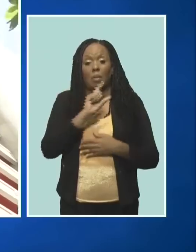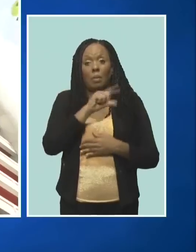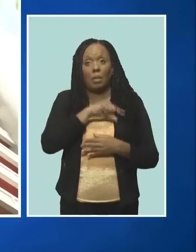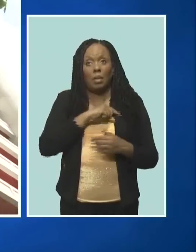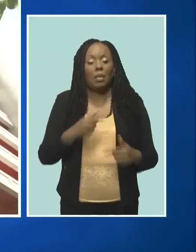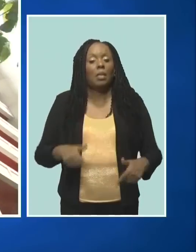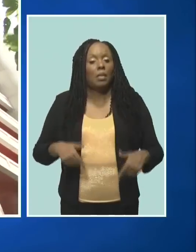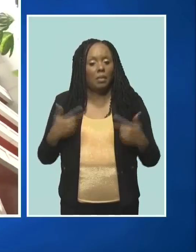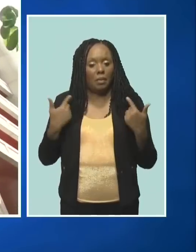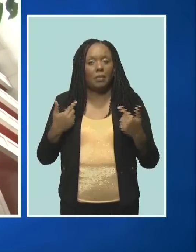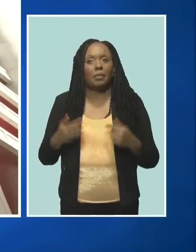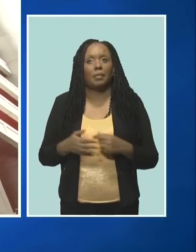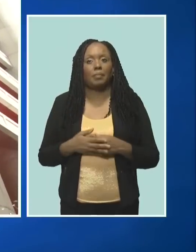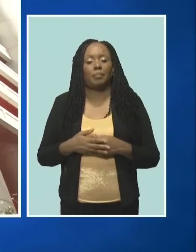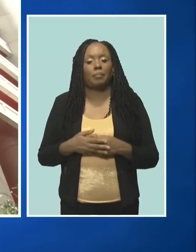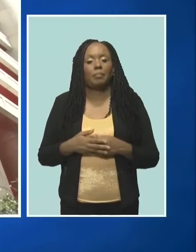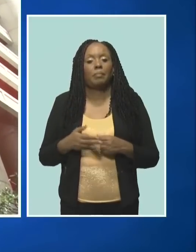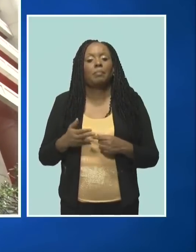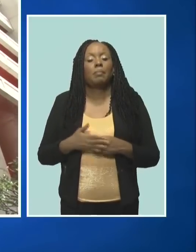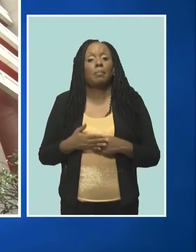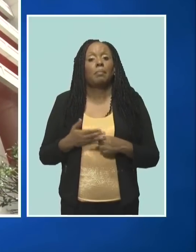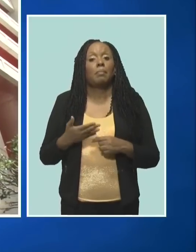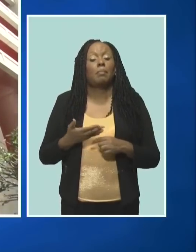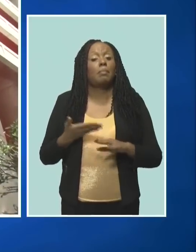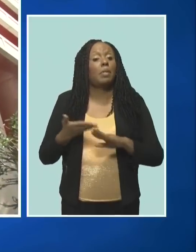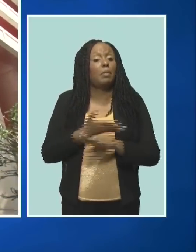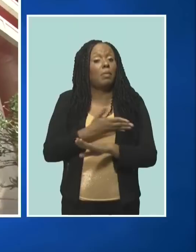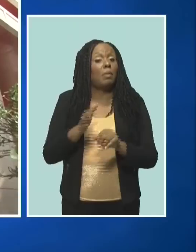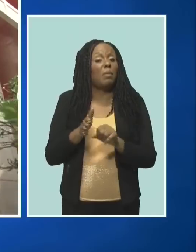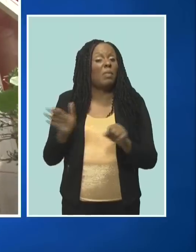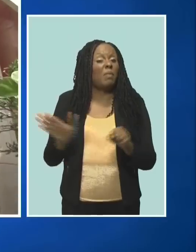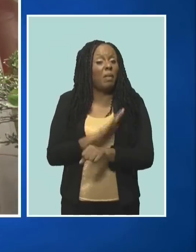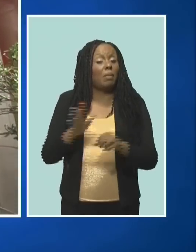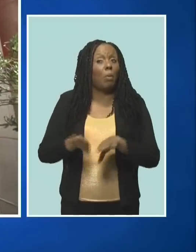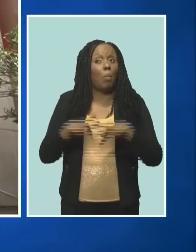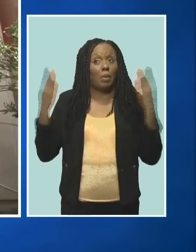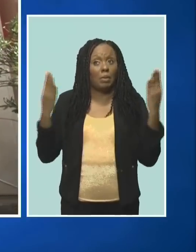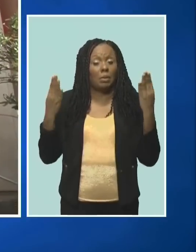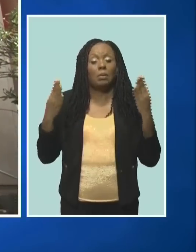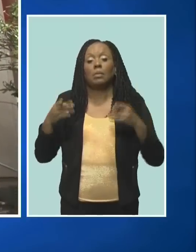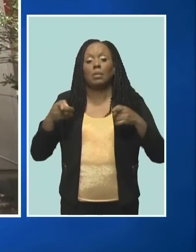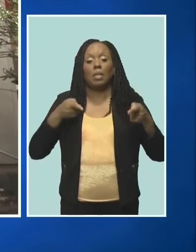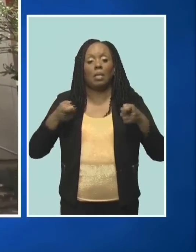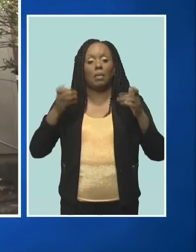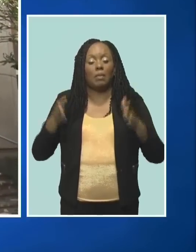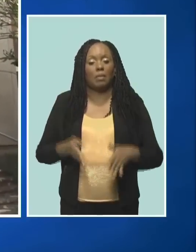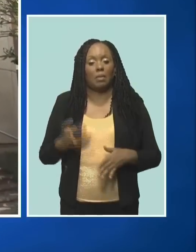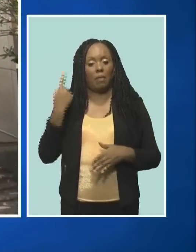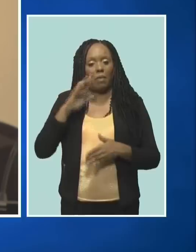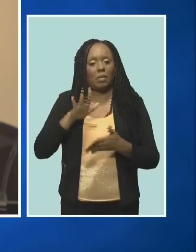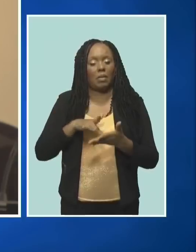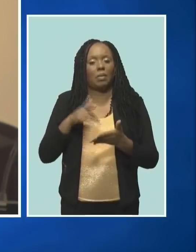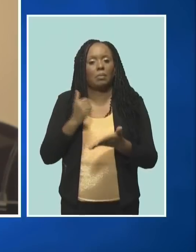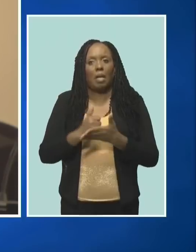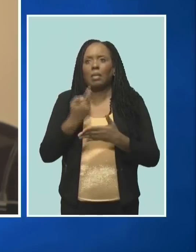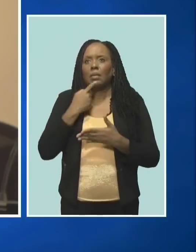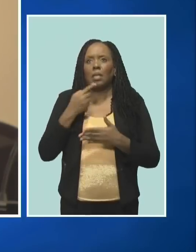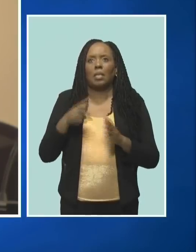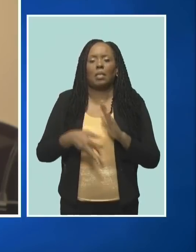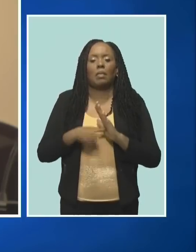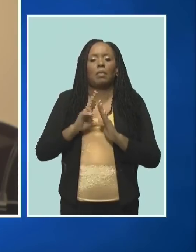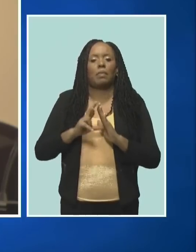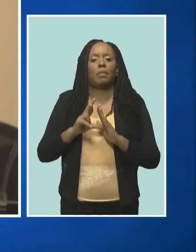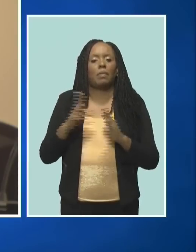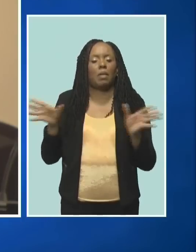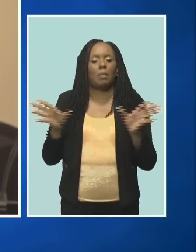before declaring the seminar open, Governor of the Central Bank of Barbados, Dr. Kevin Greenwich, said that the review meeting is coming at an